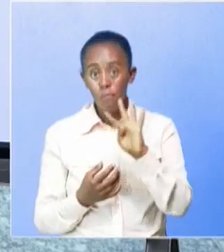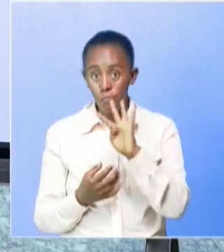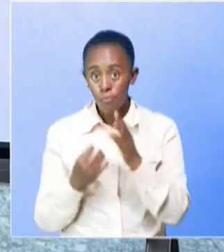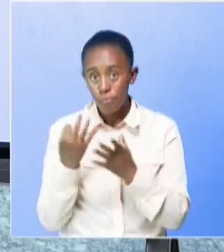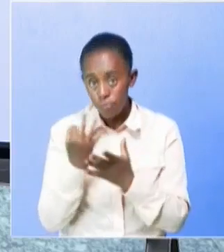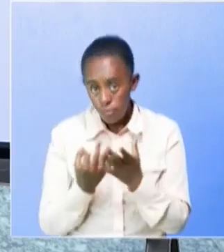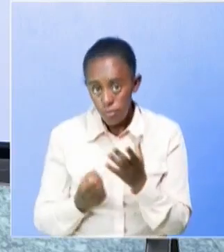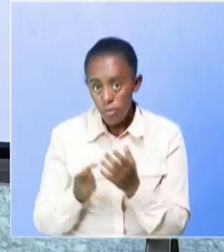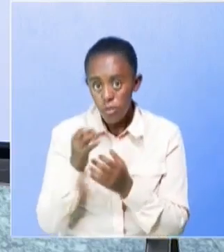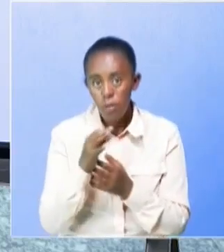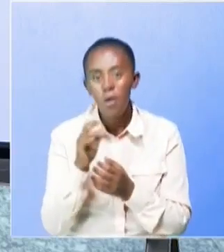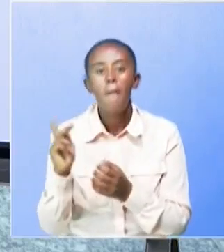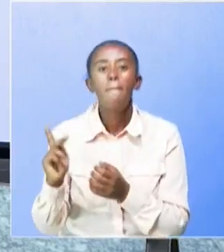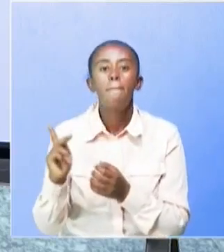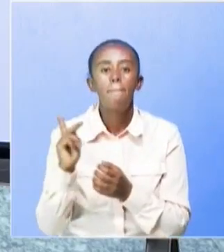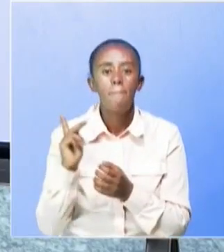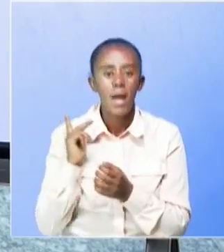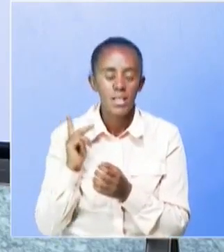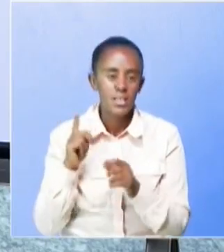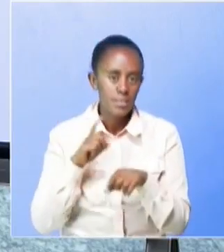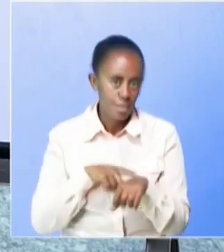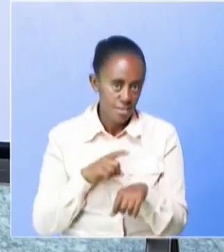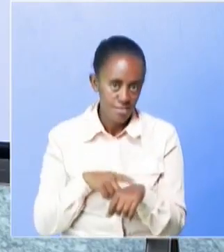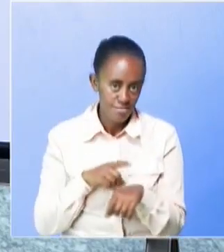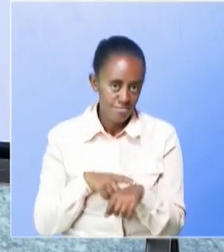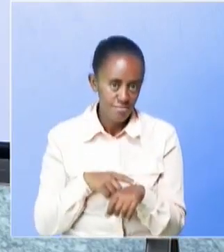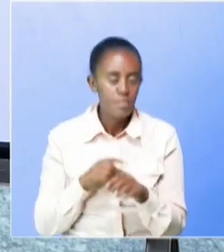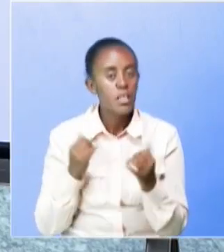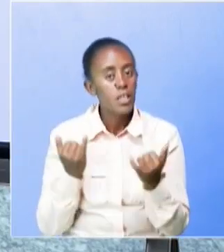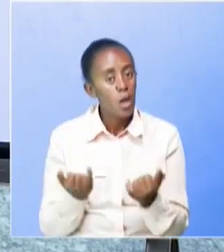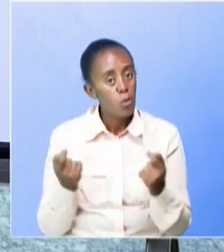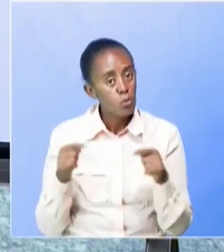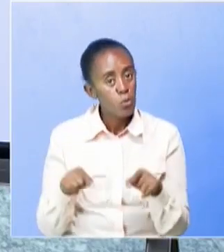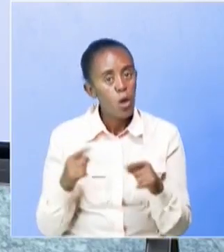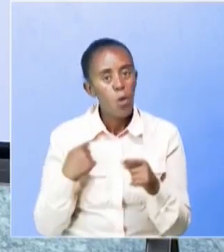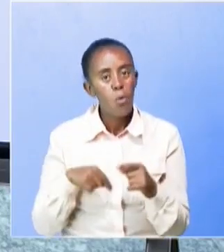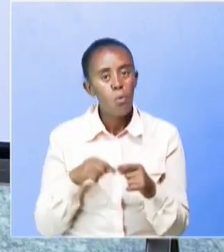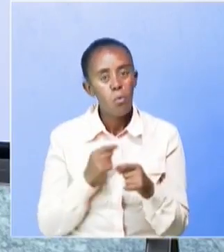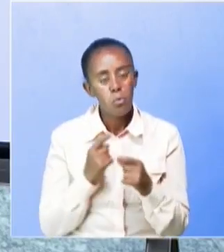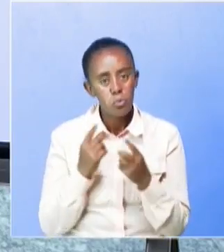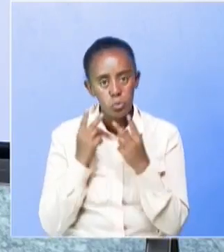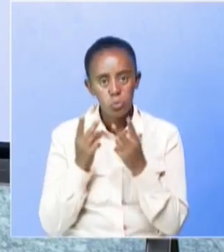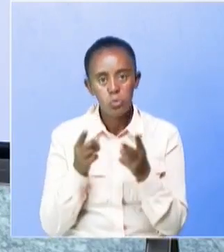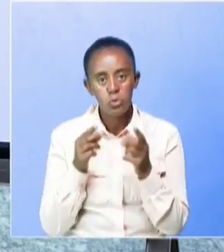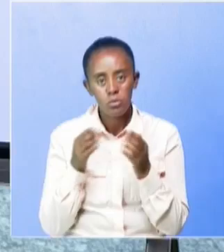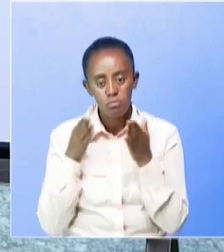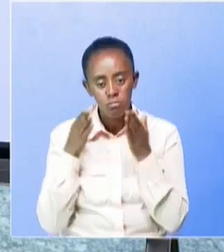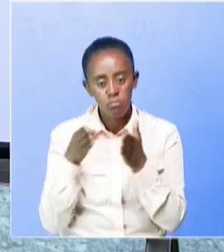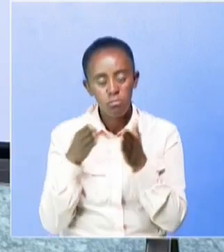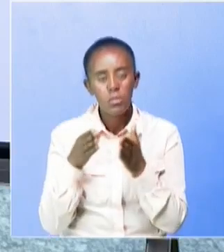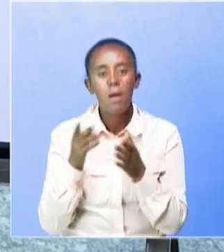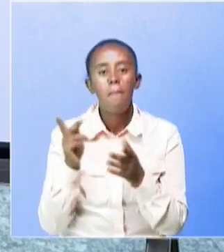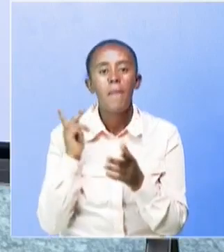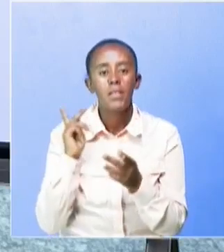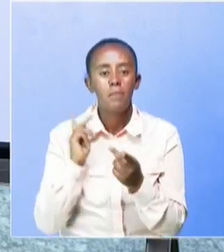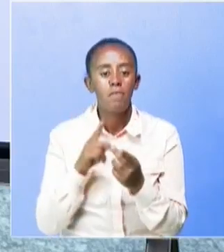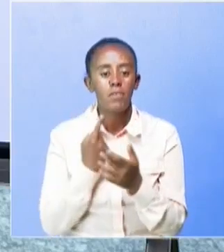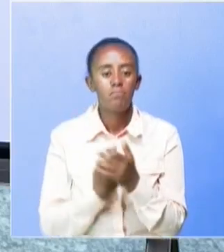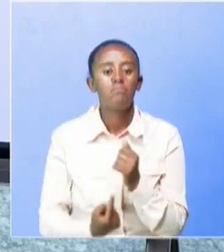forms of the past tense. Now today we are going to focus on the past perfect.